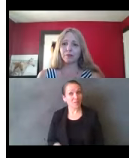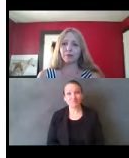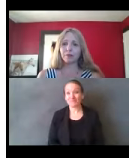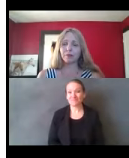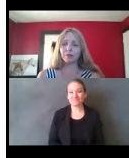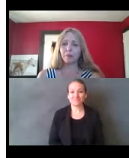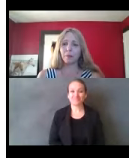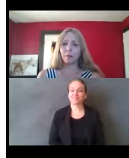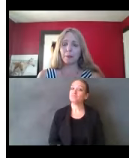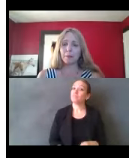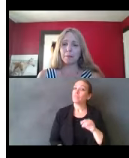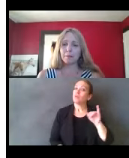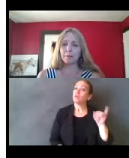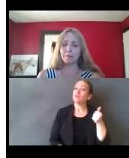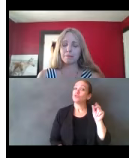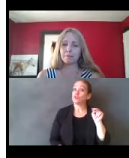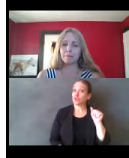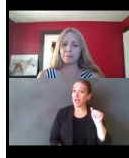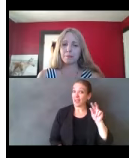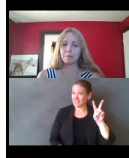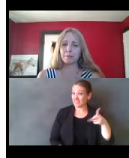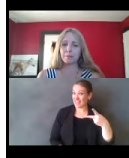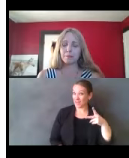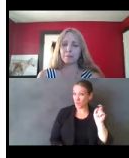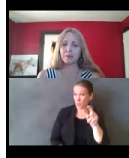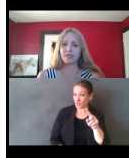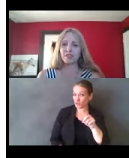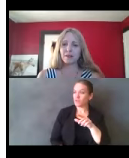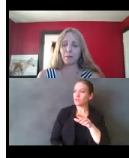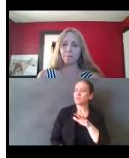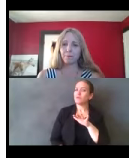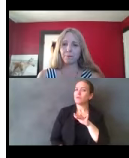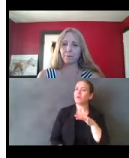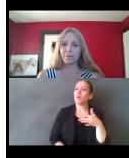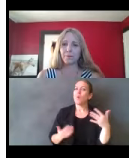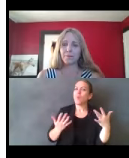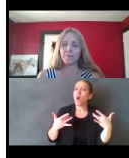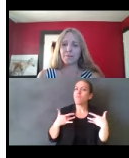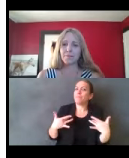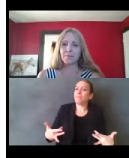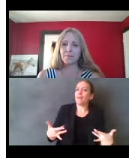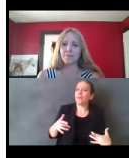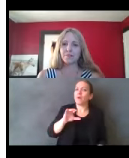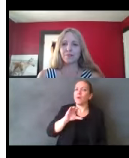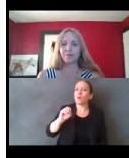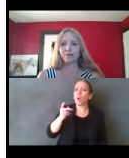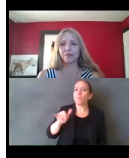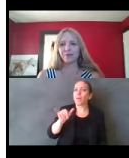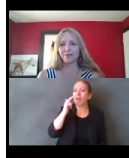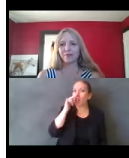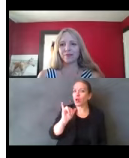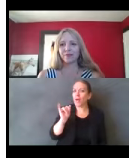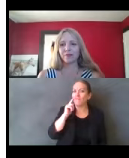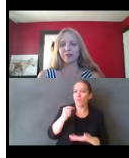Great. And then Jana also was wondering if you have an idea of what a typical or average copay might be for